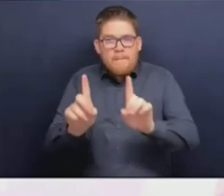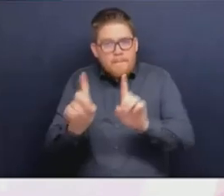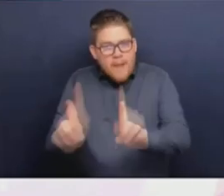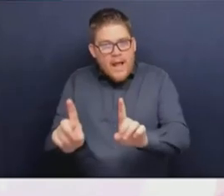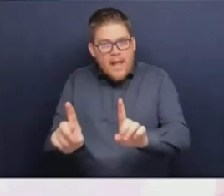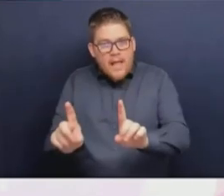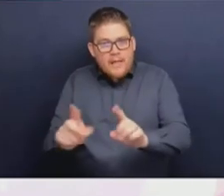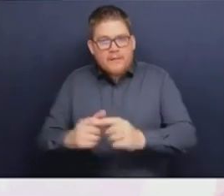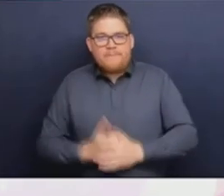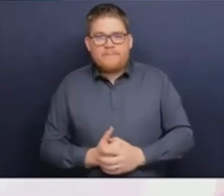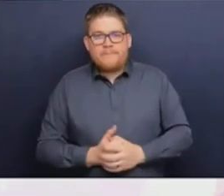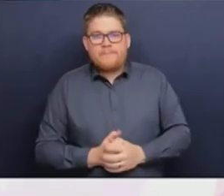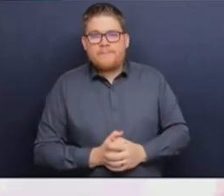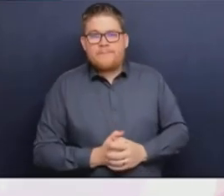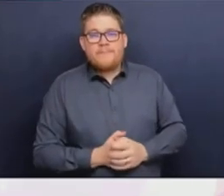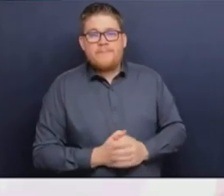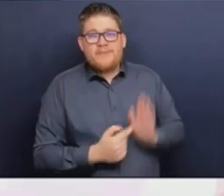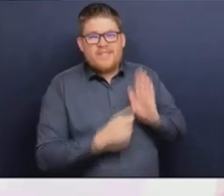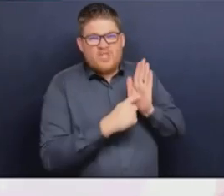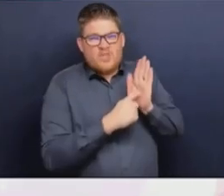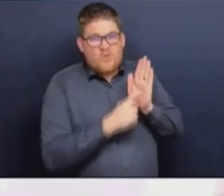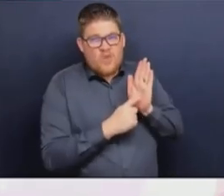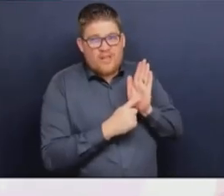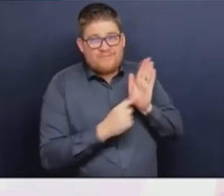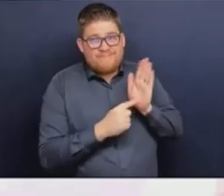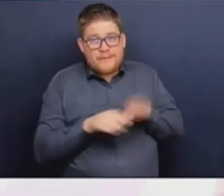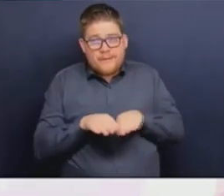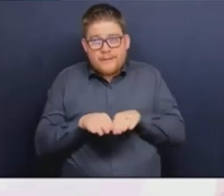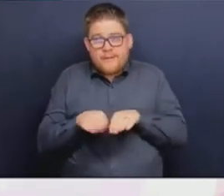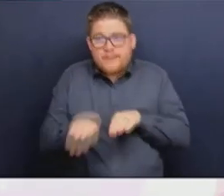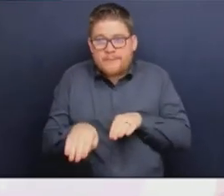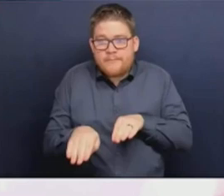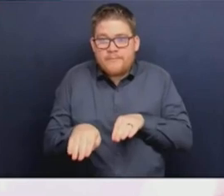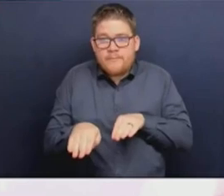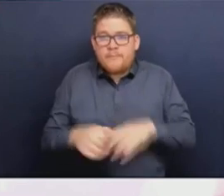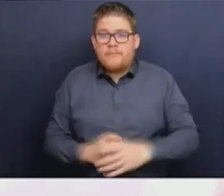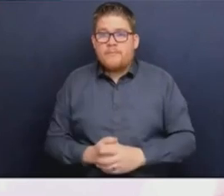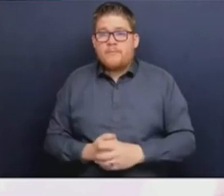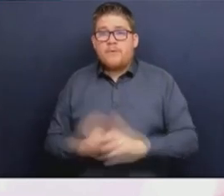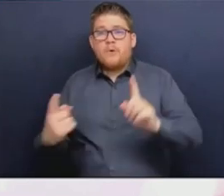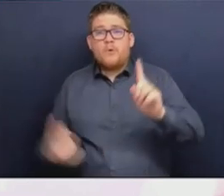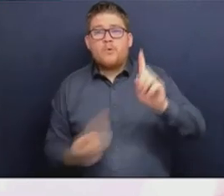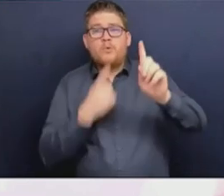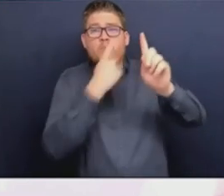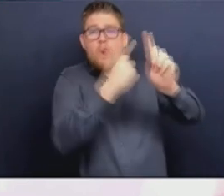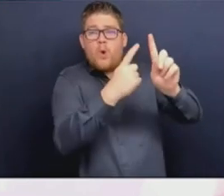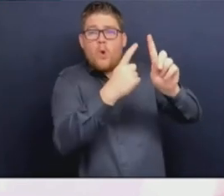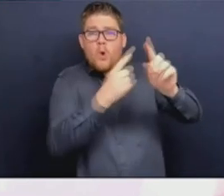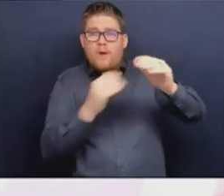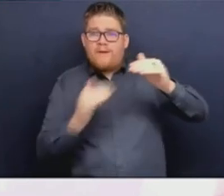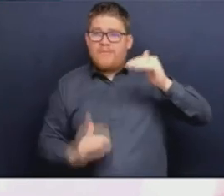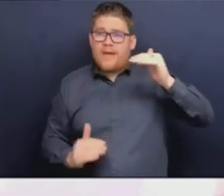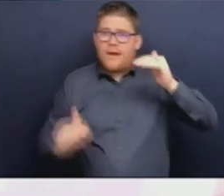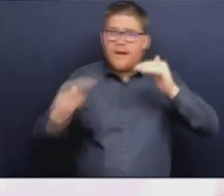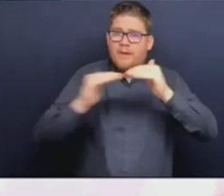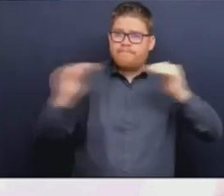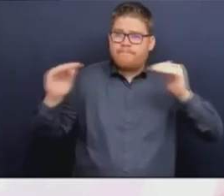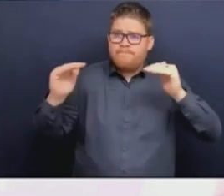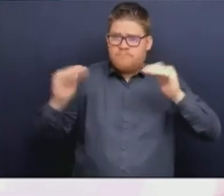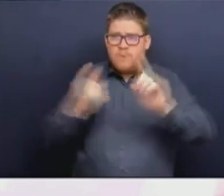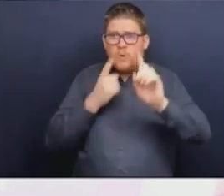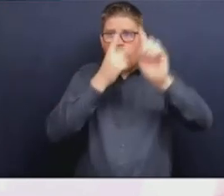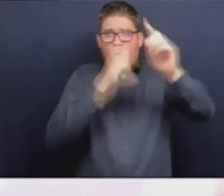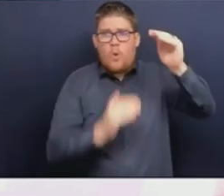The goal is, as I said, to fix and address the inequities. But this legislation is